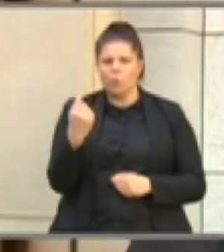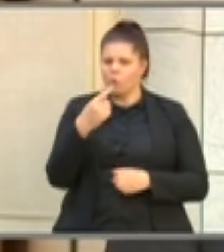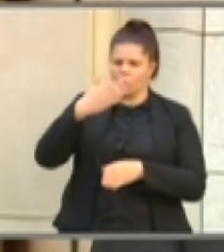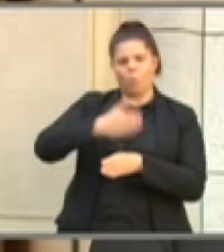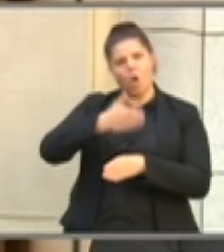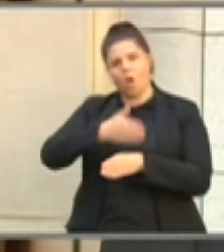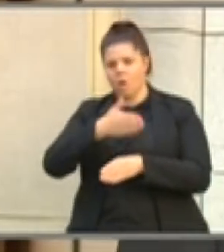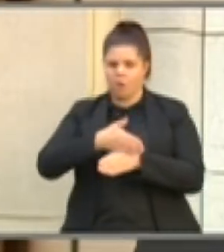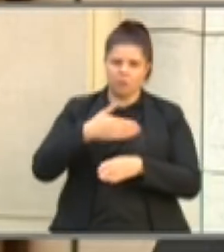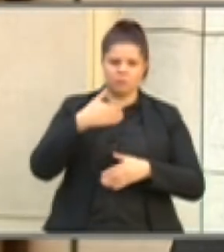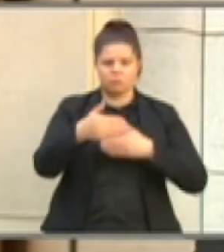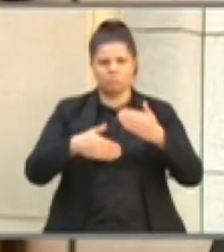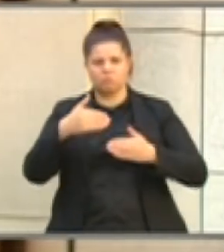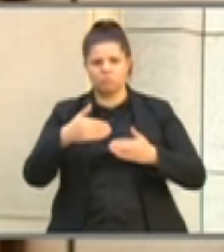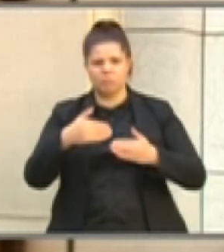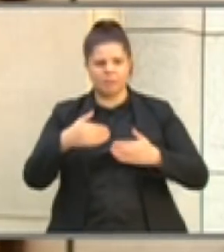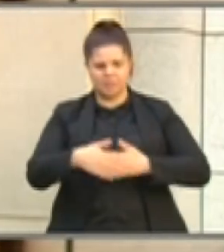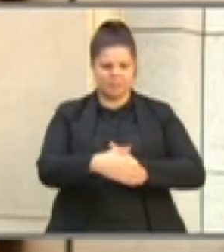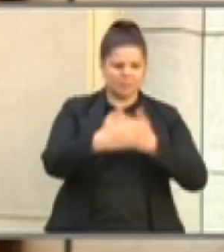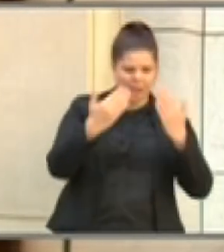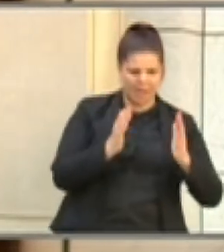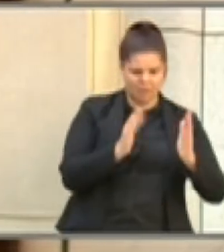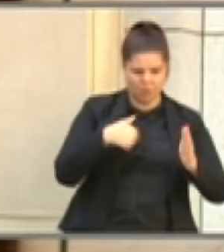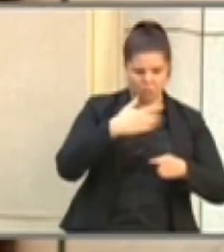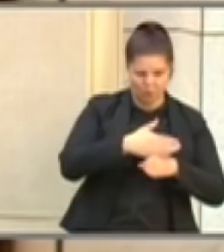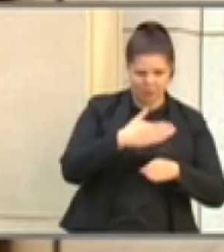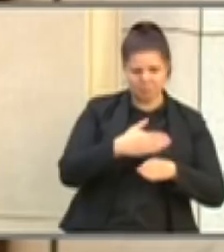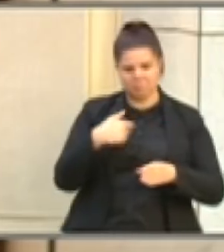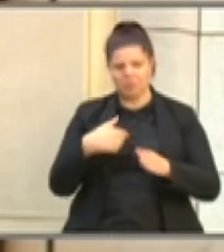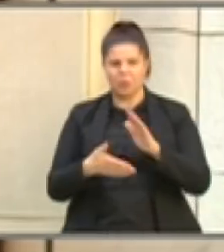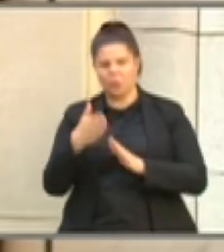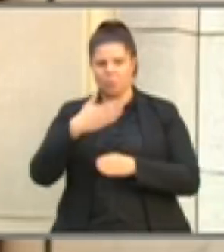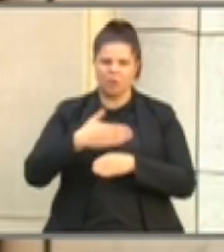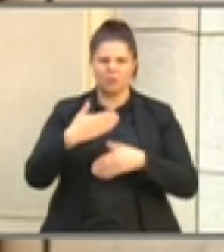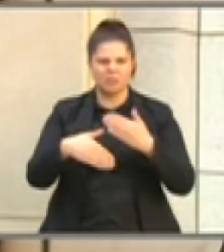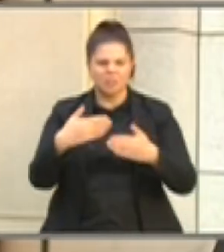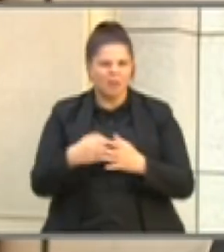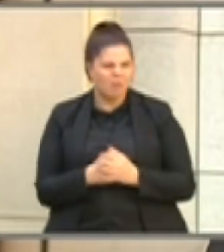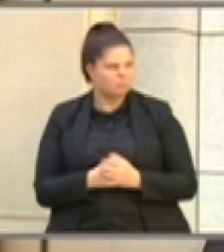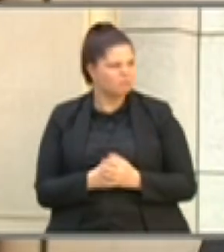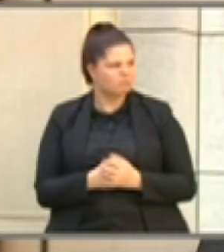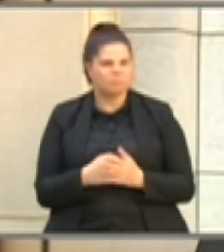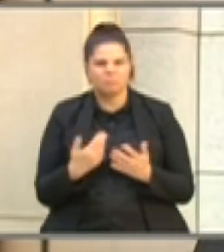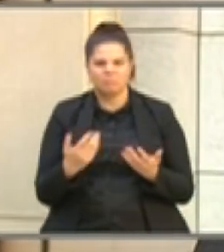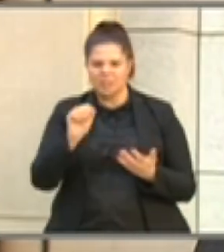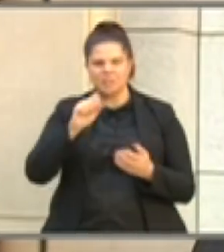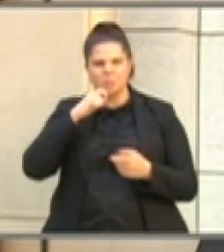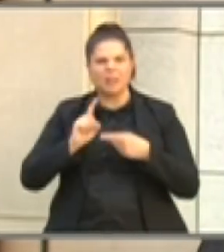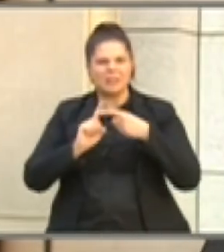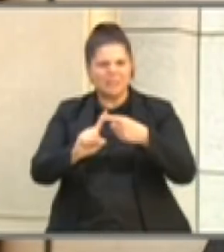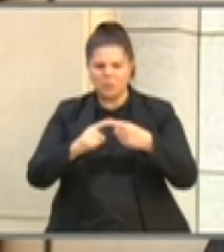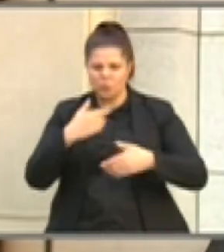functions during their hours of work, then there are arrangements that are there for them that will continue to be